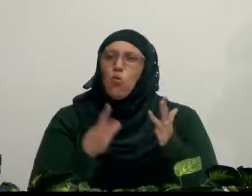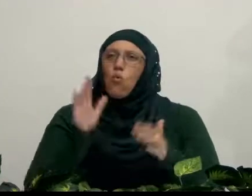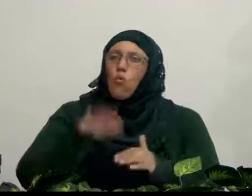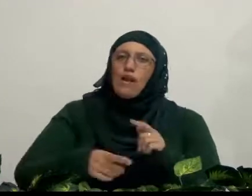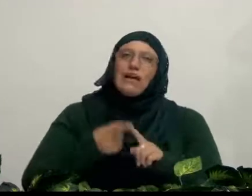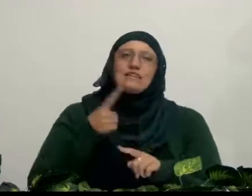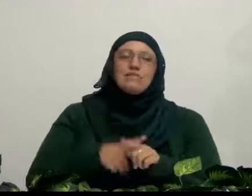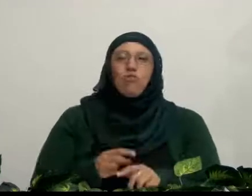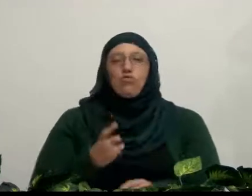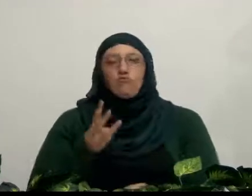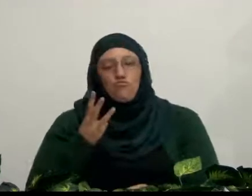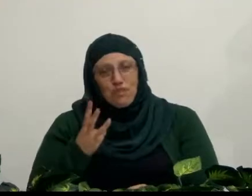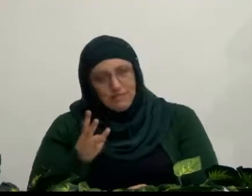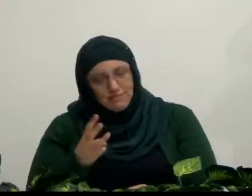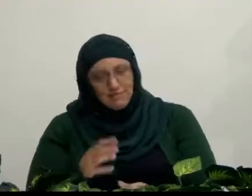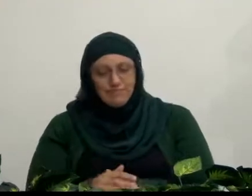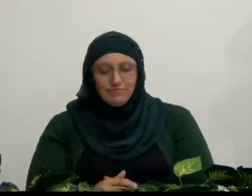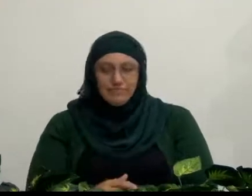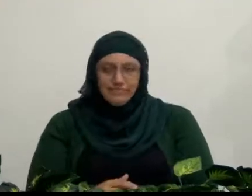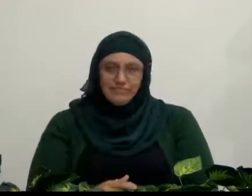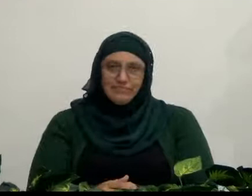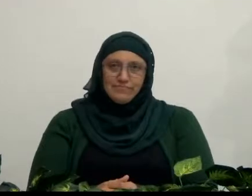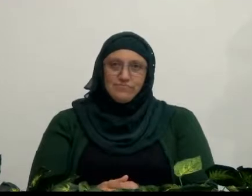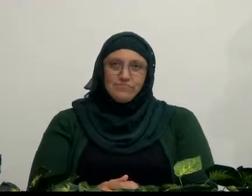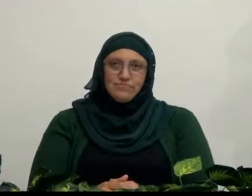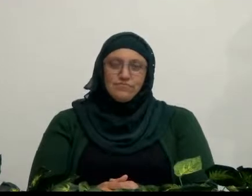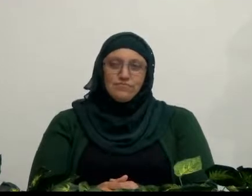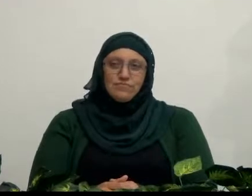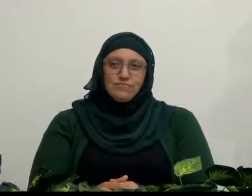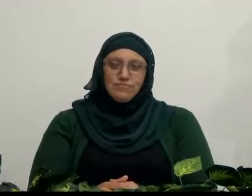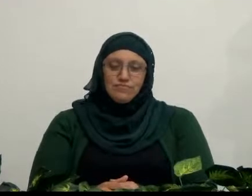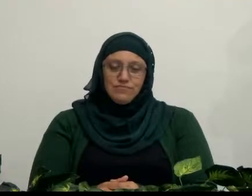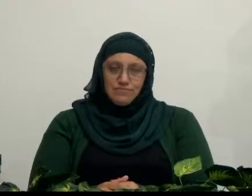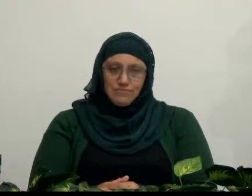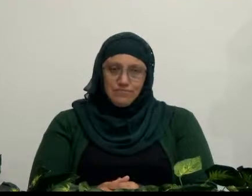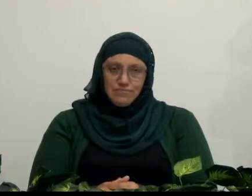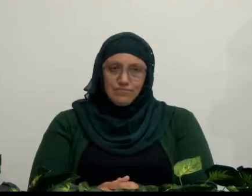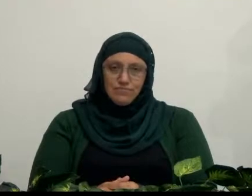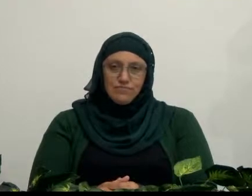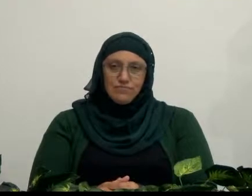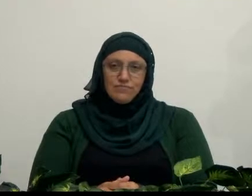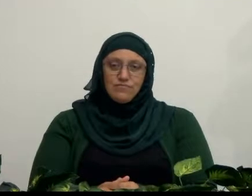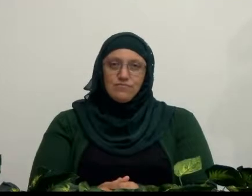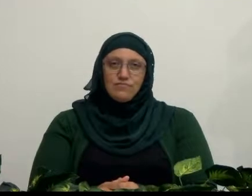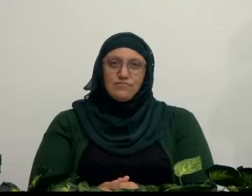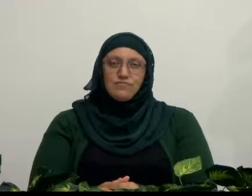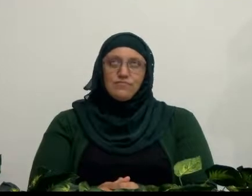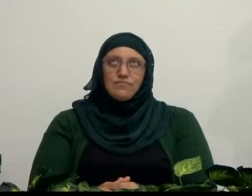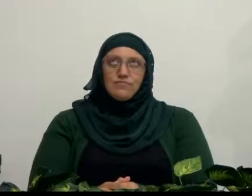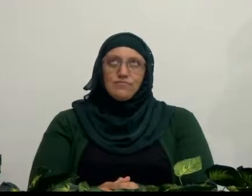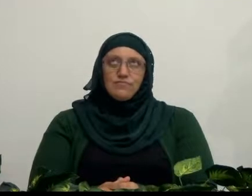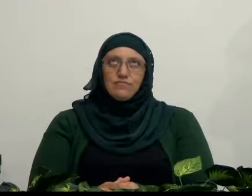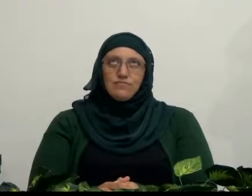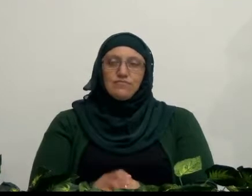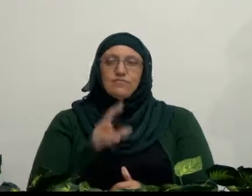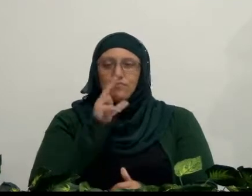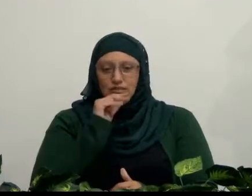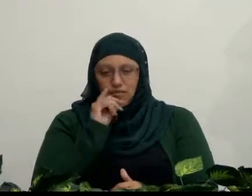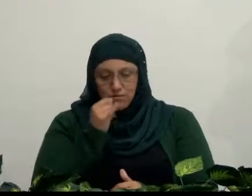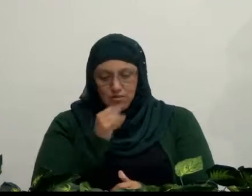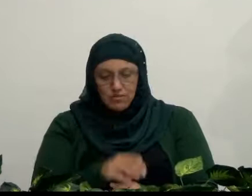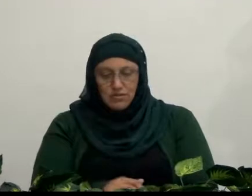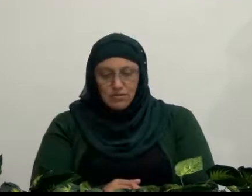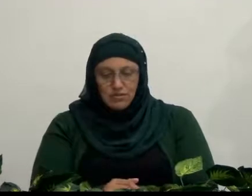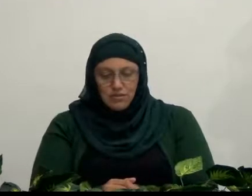khala, yani except. Ma khala, ash-shafa'a, wa du'a, was ziyara,